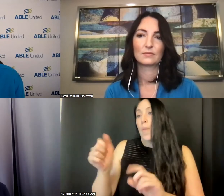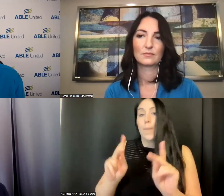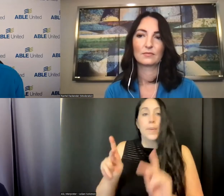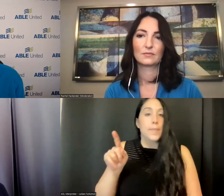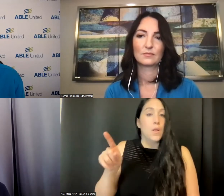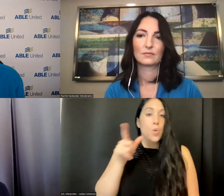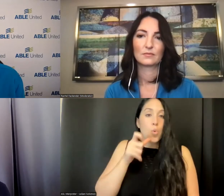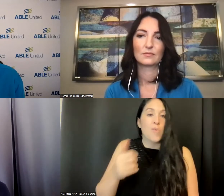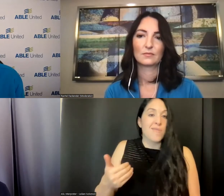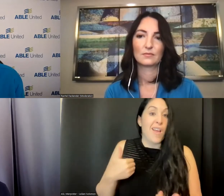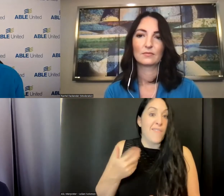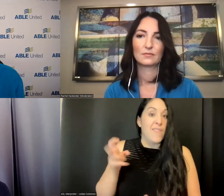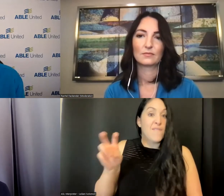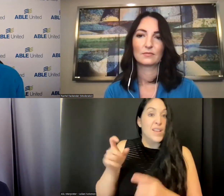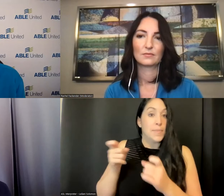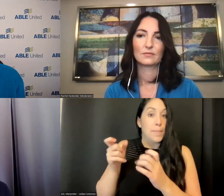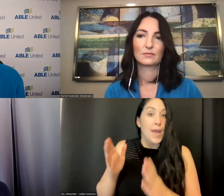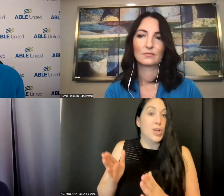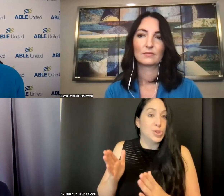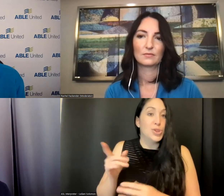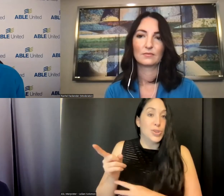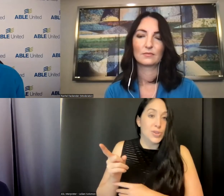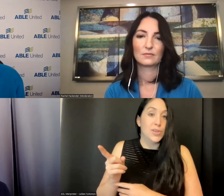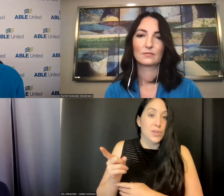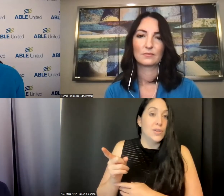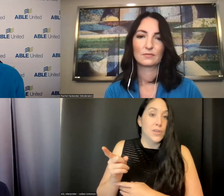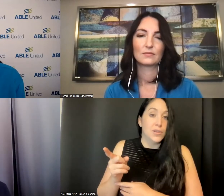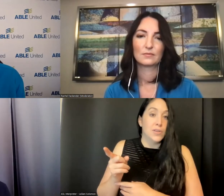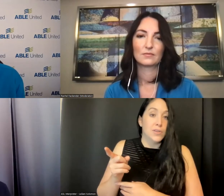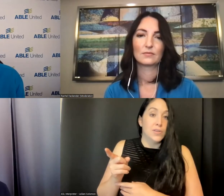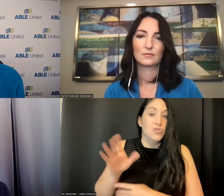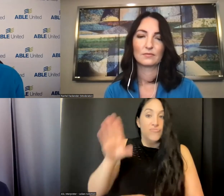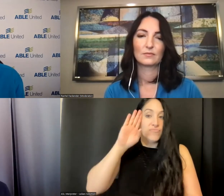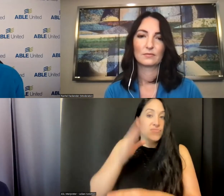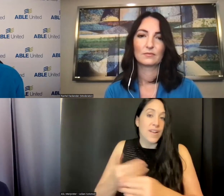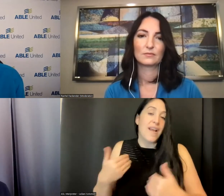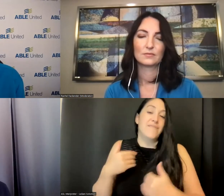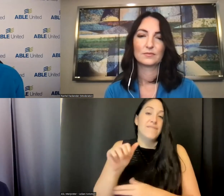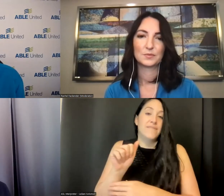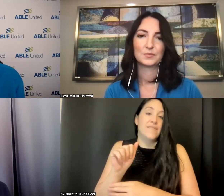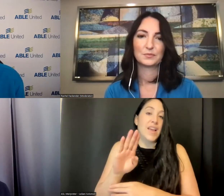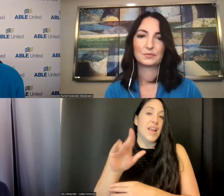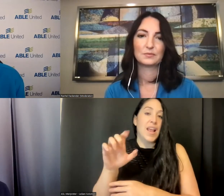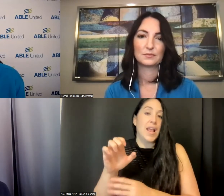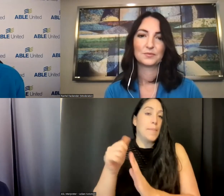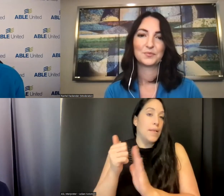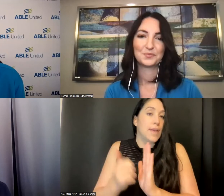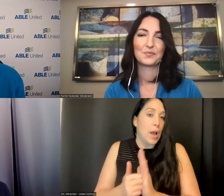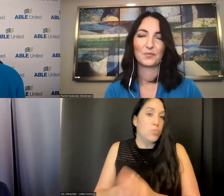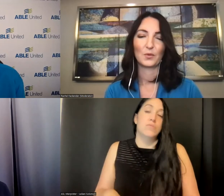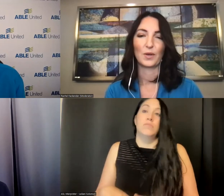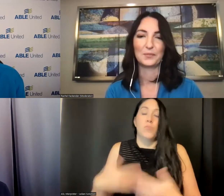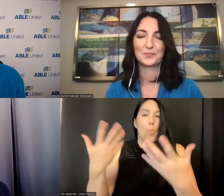to an investment manager for a firm whose son has an ABLE account, and was looking to have more investment